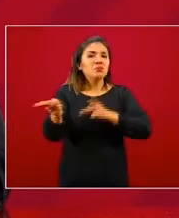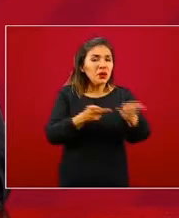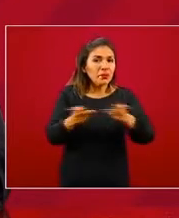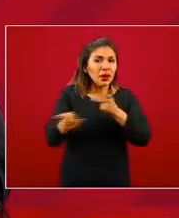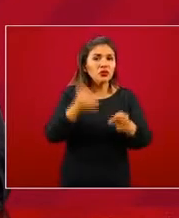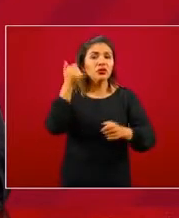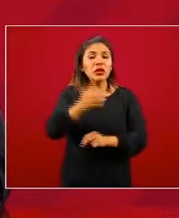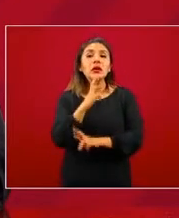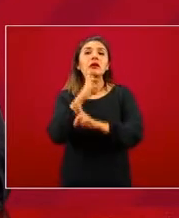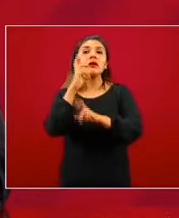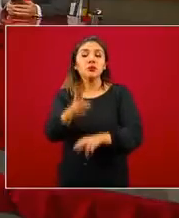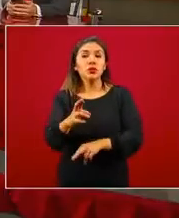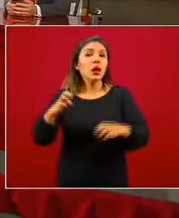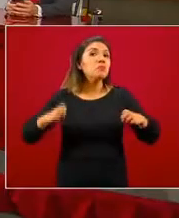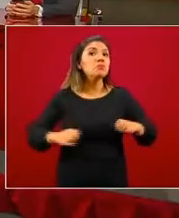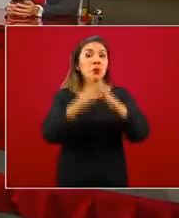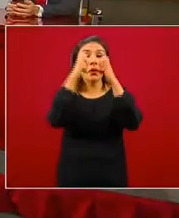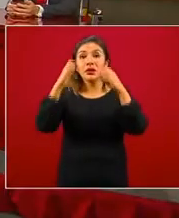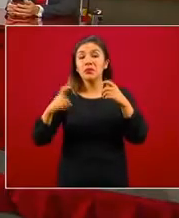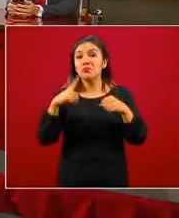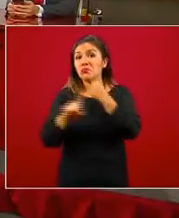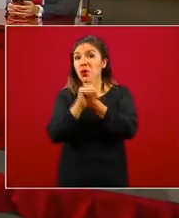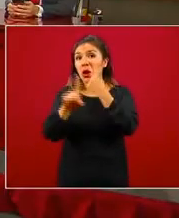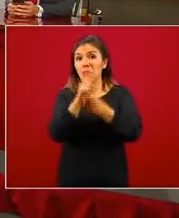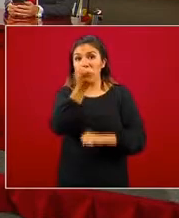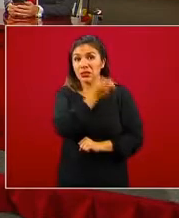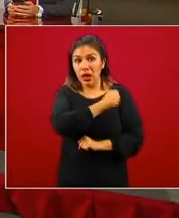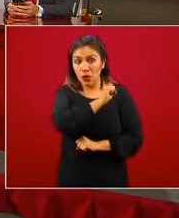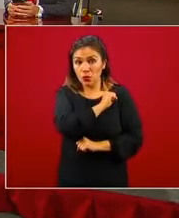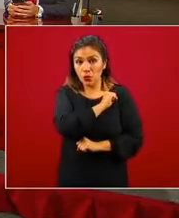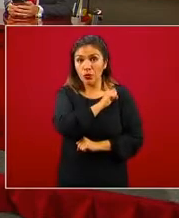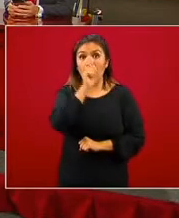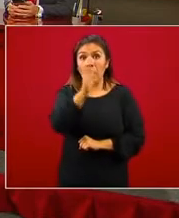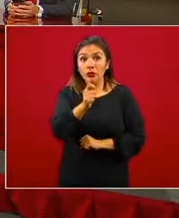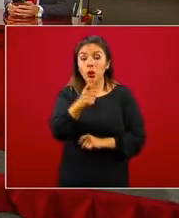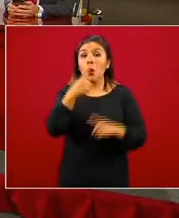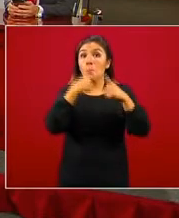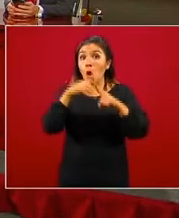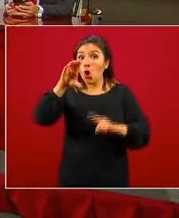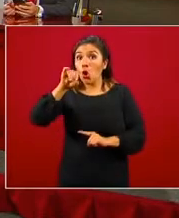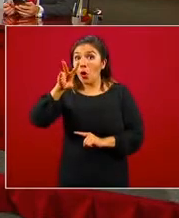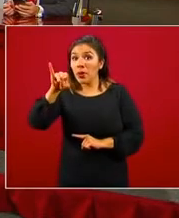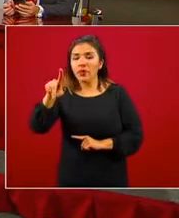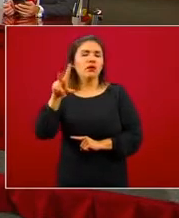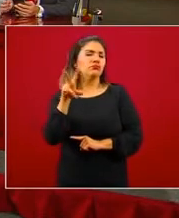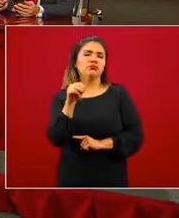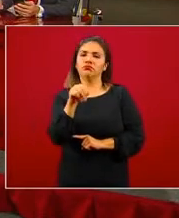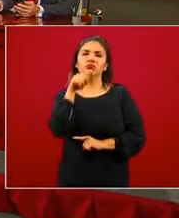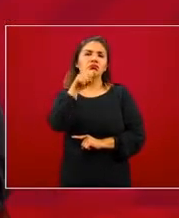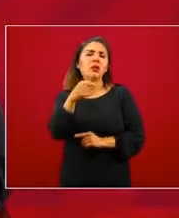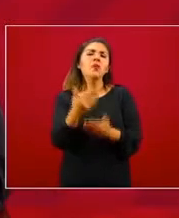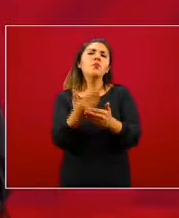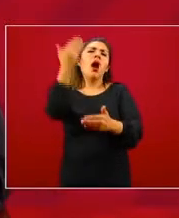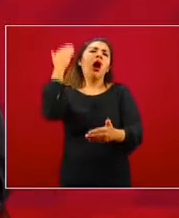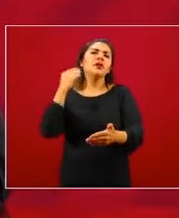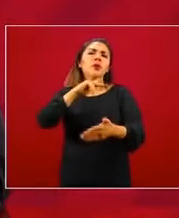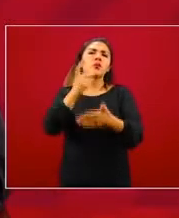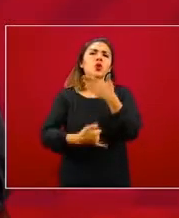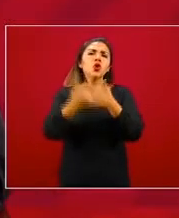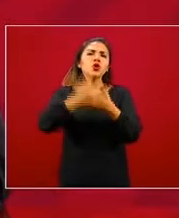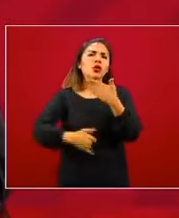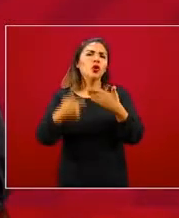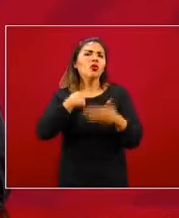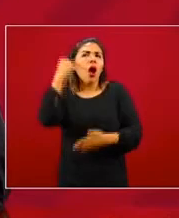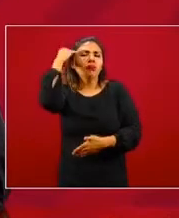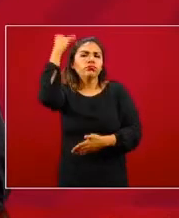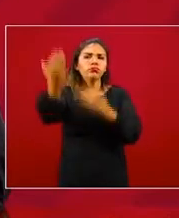for coordinating, preparing, and being ready for emergency responses. This is not just because of COVID. This is a project